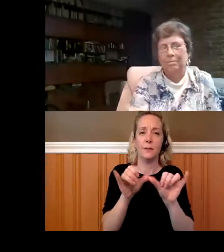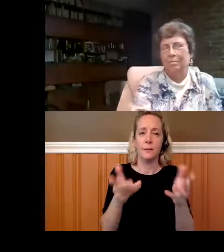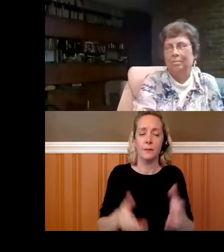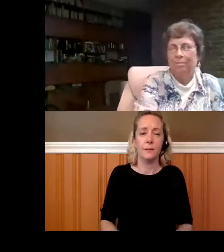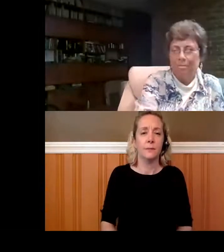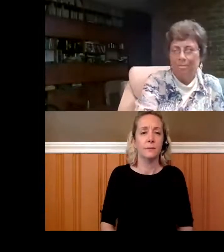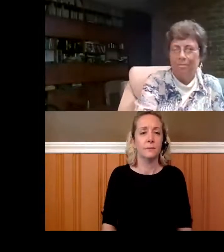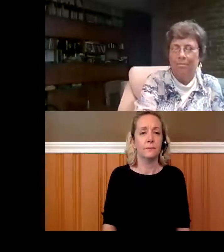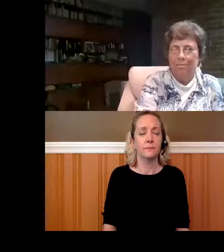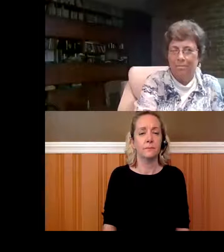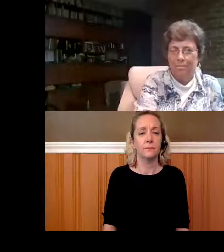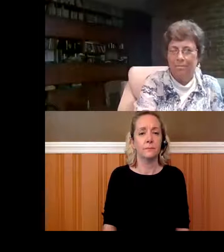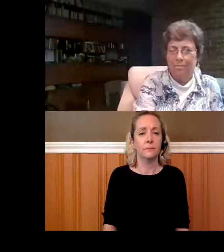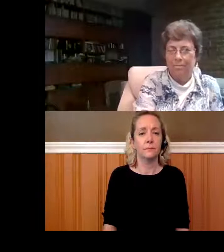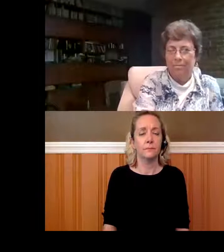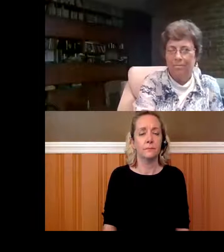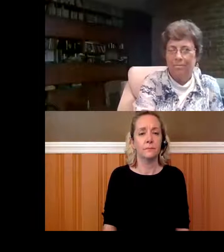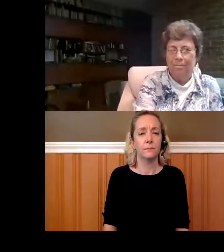He goes to get the batteries.